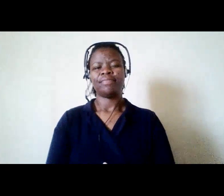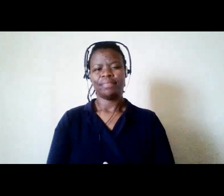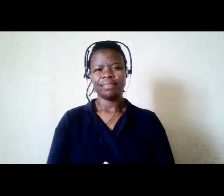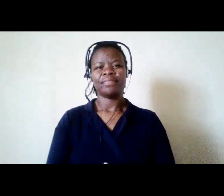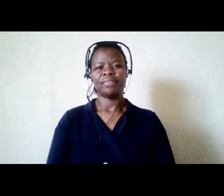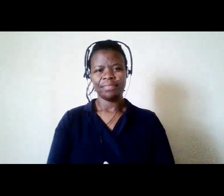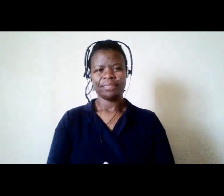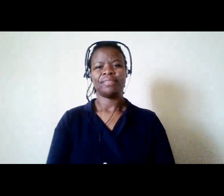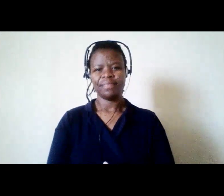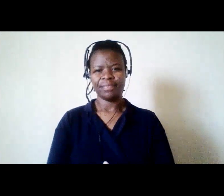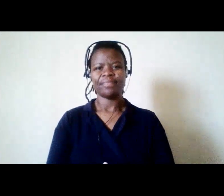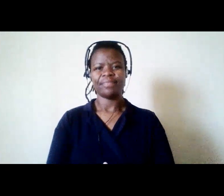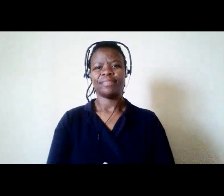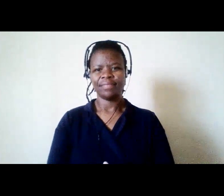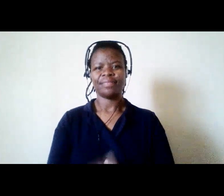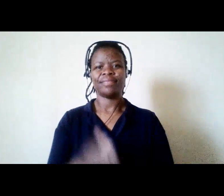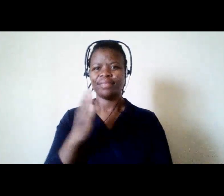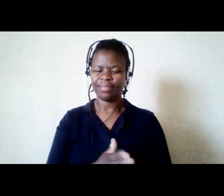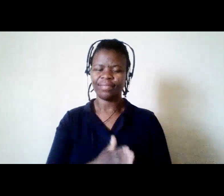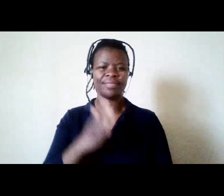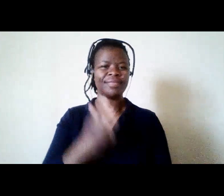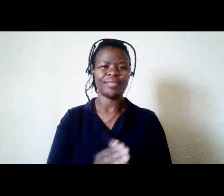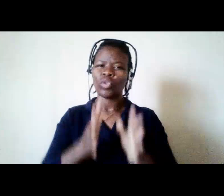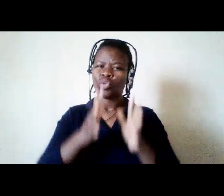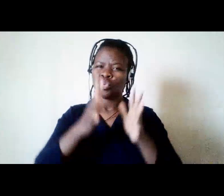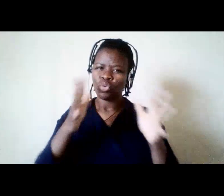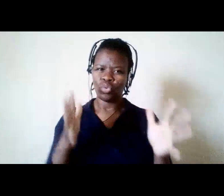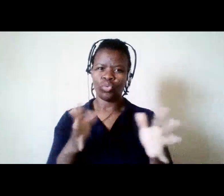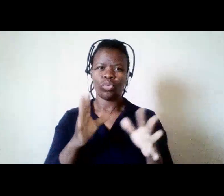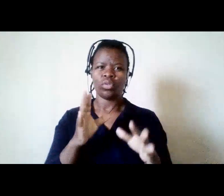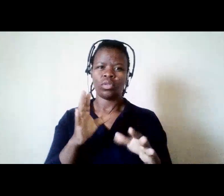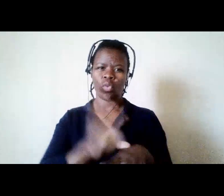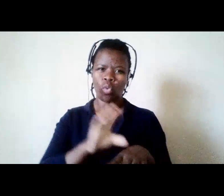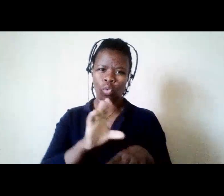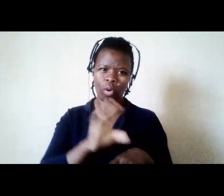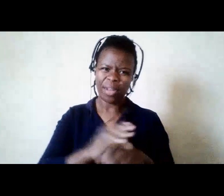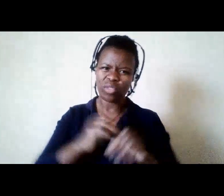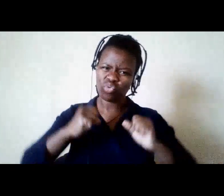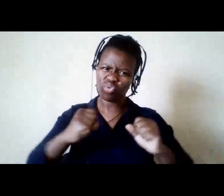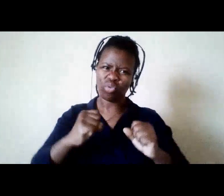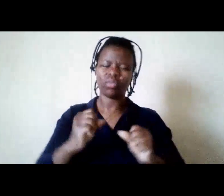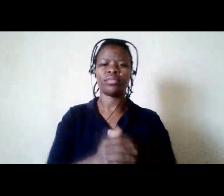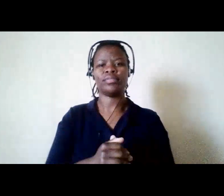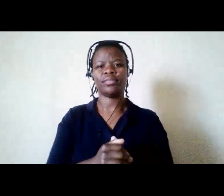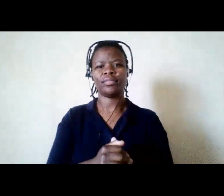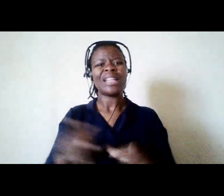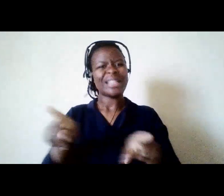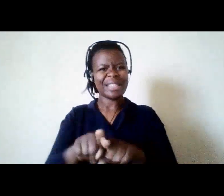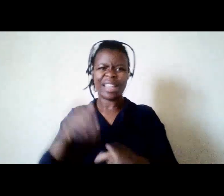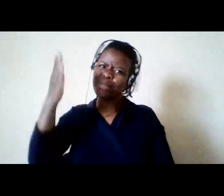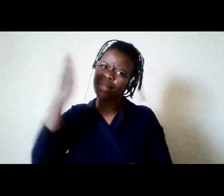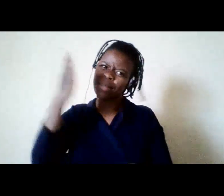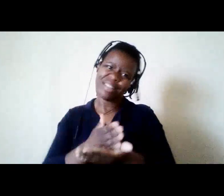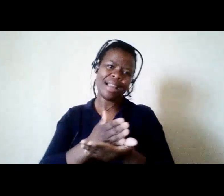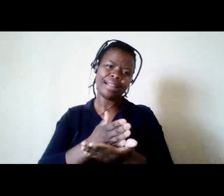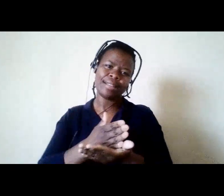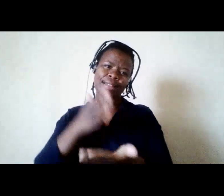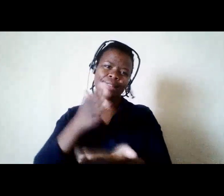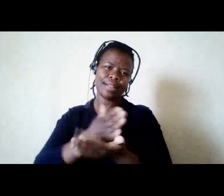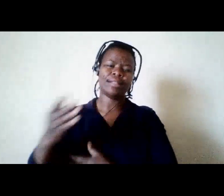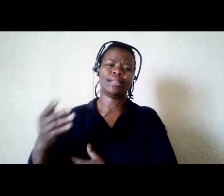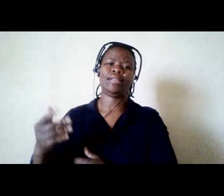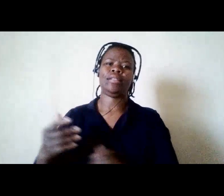That's a huge I conflict. love that. Yeah, it is. And belief is very strong. And it's Belief is very reality. That's the reality, especially